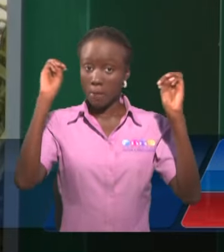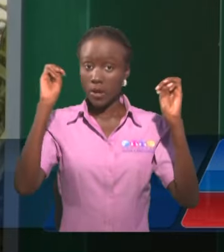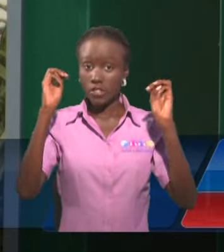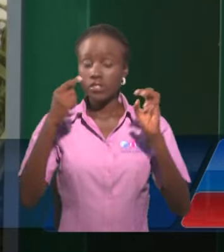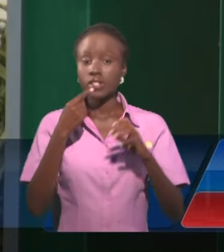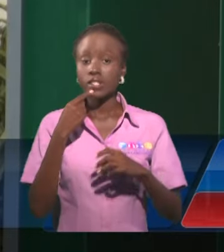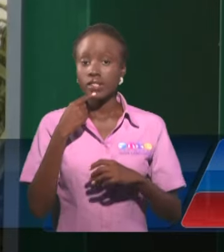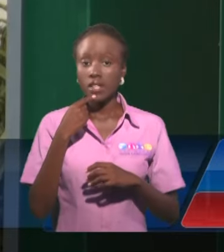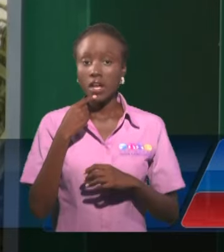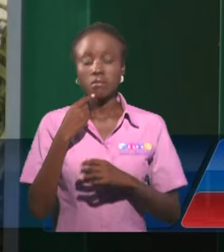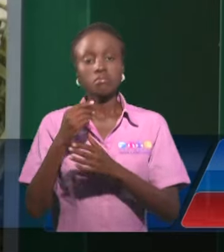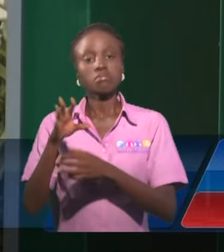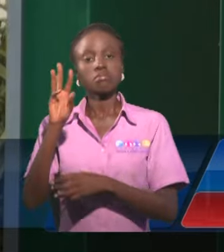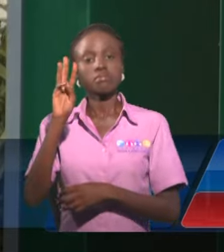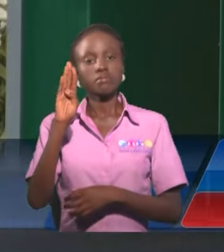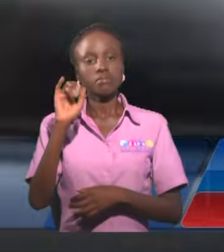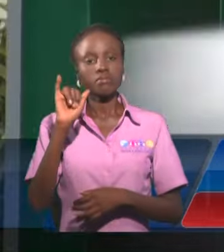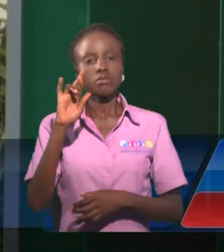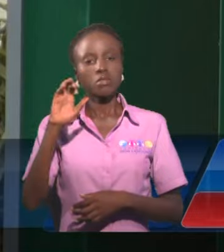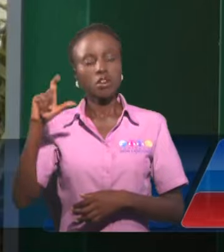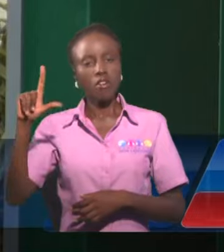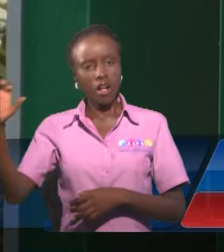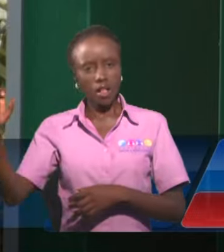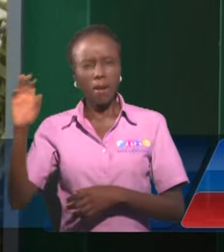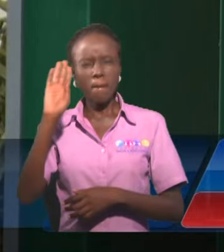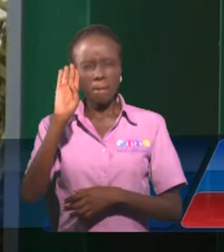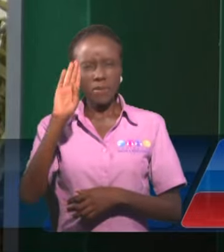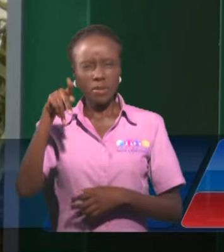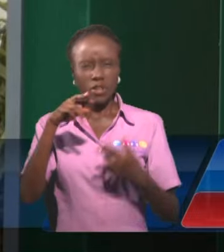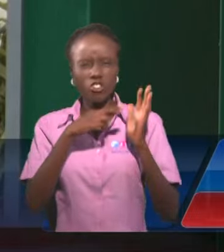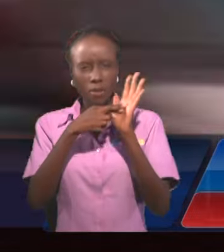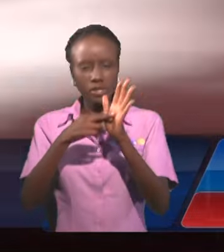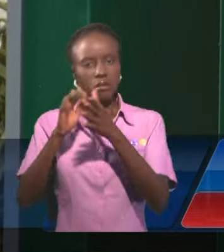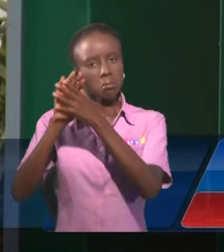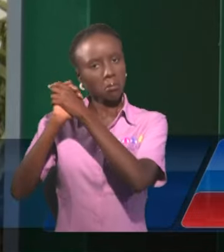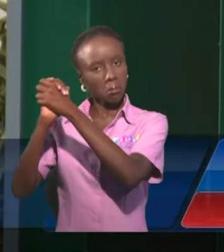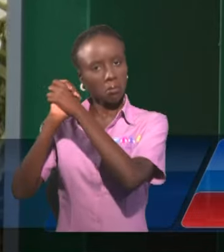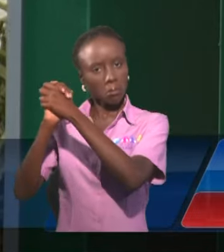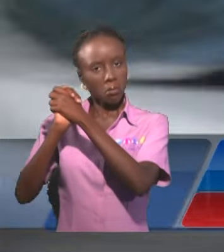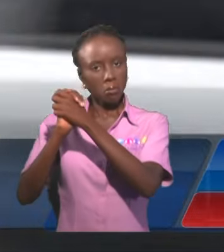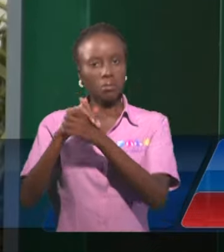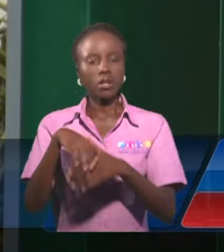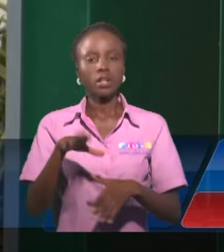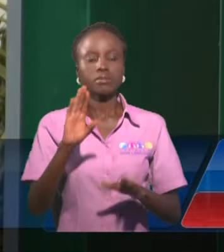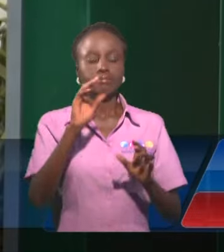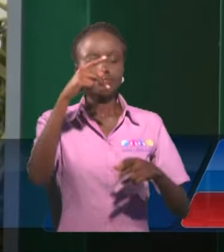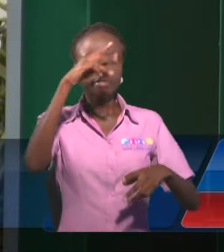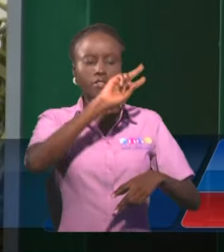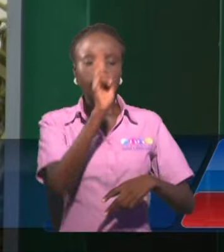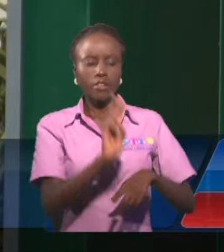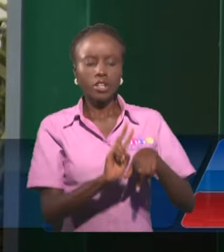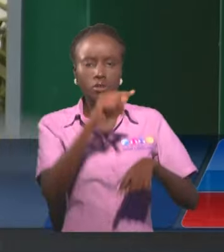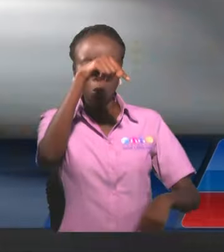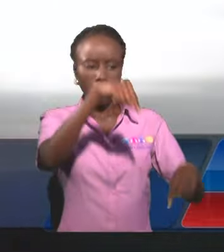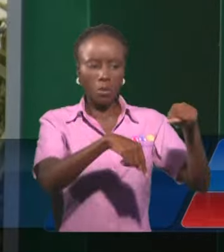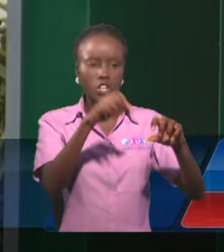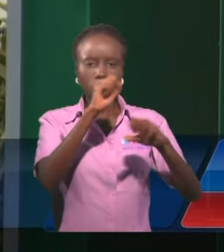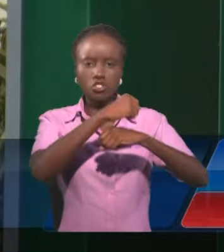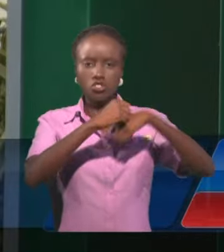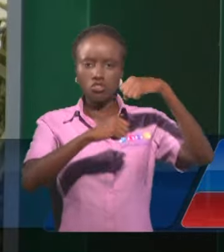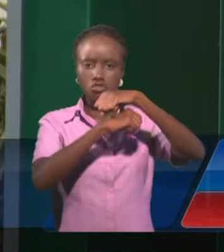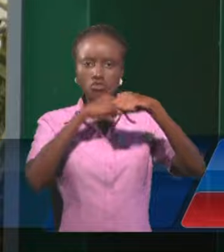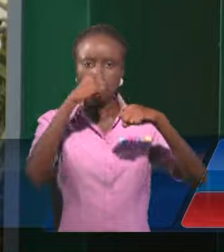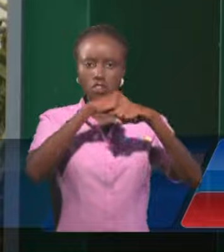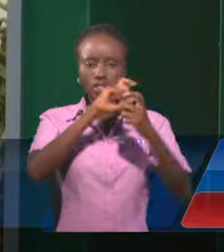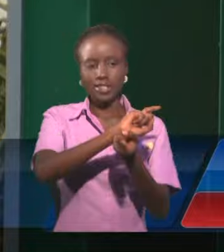Mr. Birrell congratulated Minister Young on the successful restructuring of Atlantic LNG, as the restructuring opened new opportunities